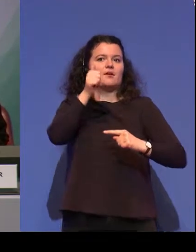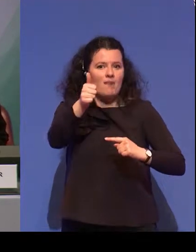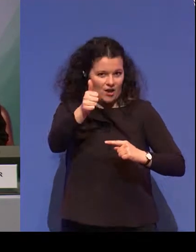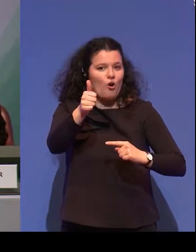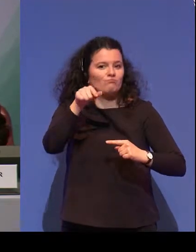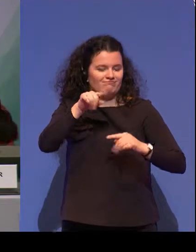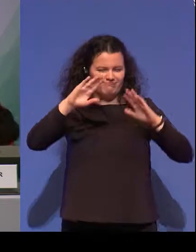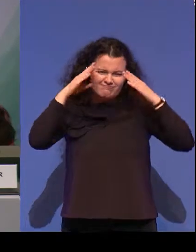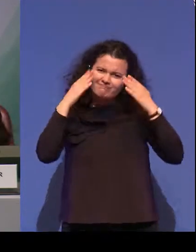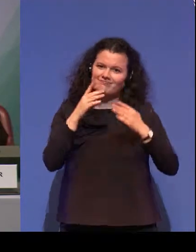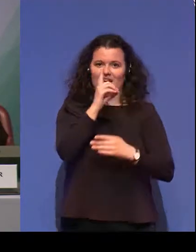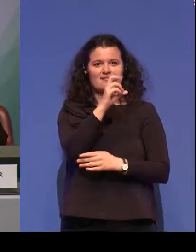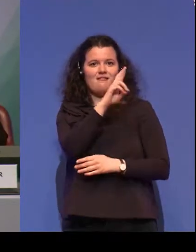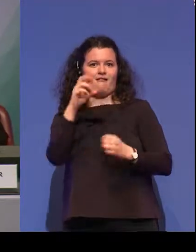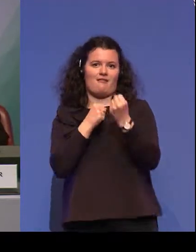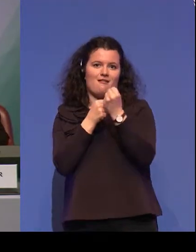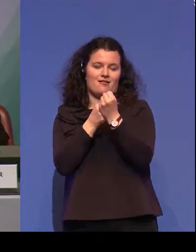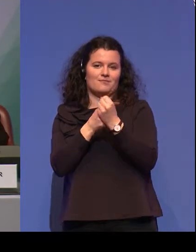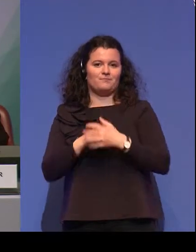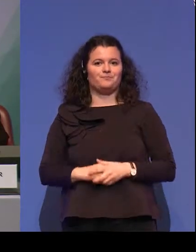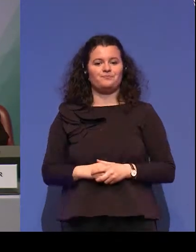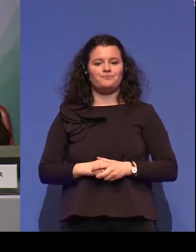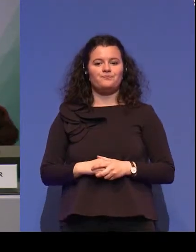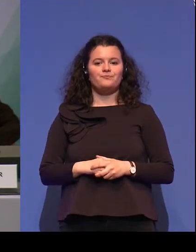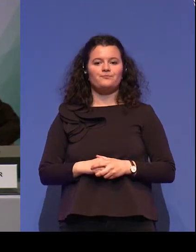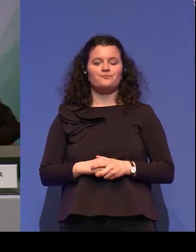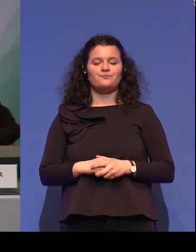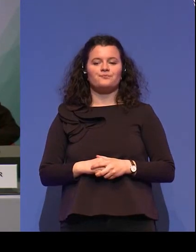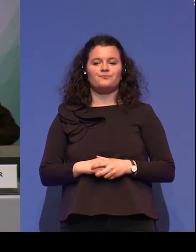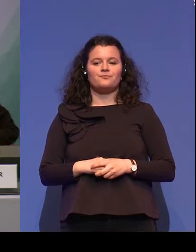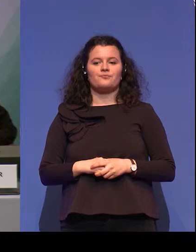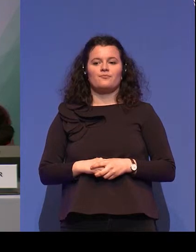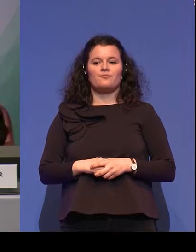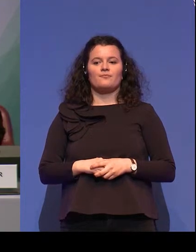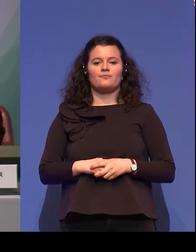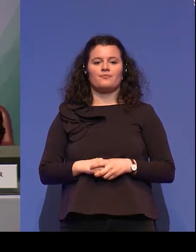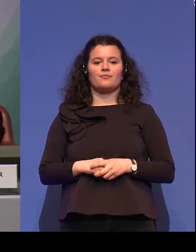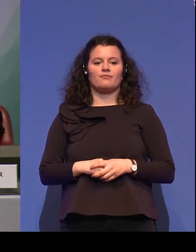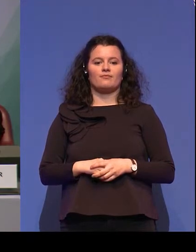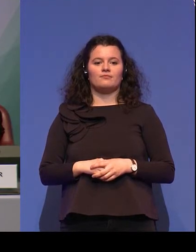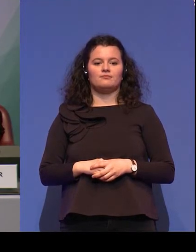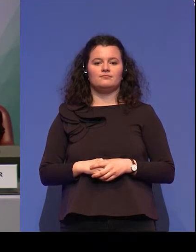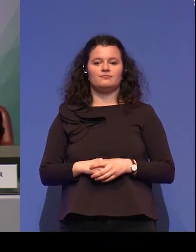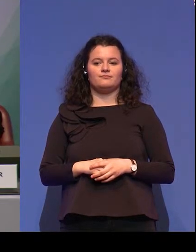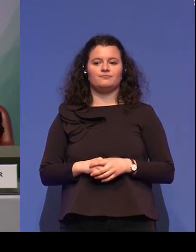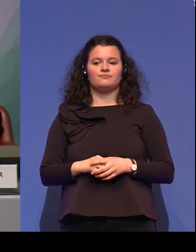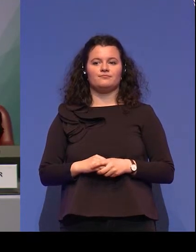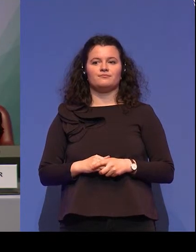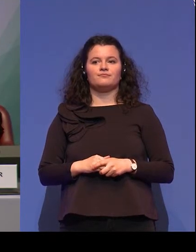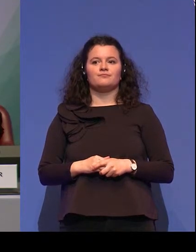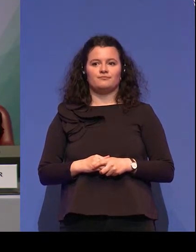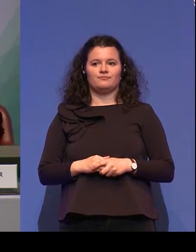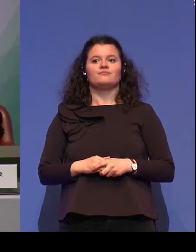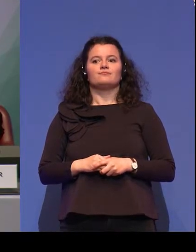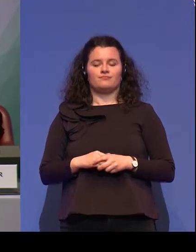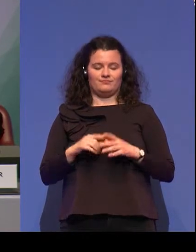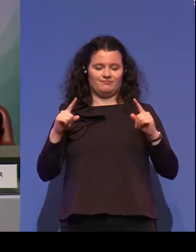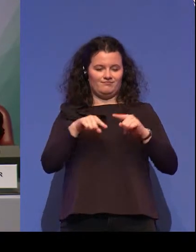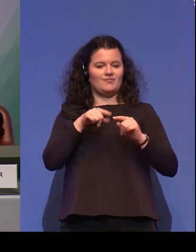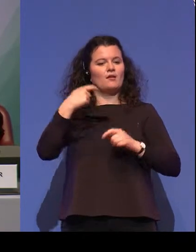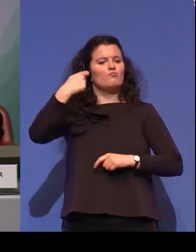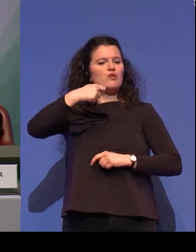the outcome of the global platform is the chair's summary, which will capture the key recommendations of the 3 days